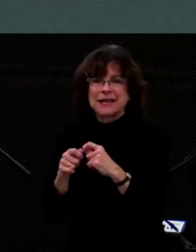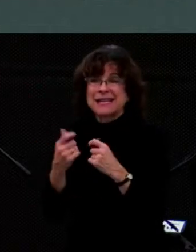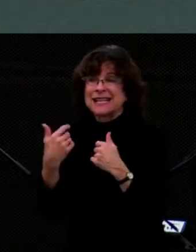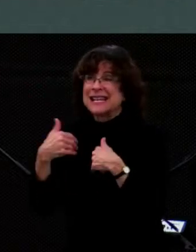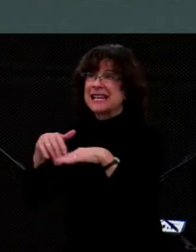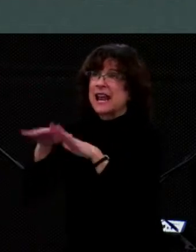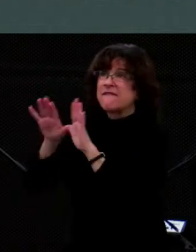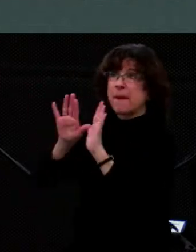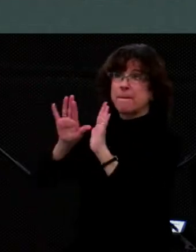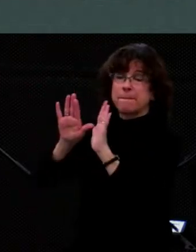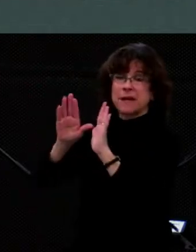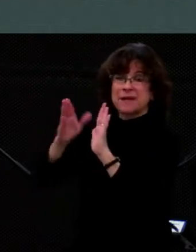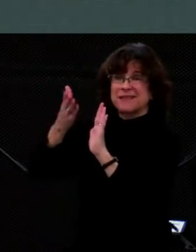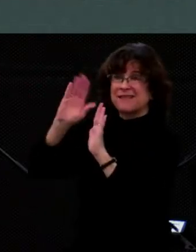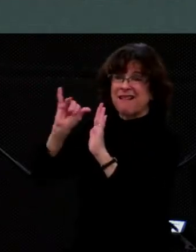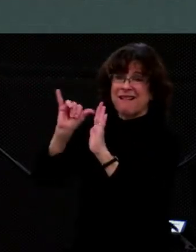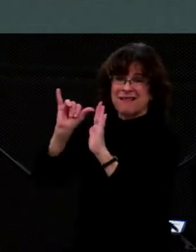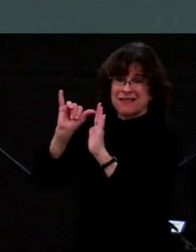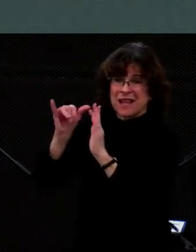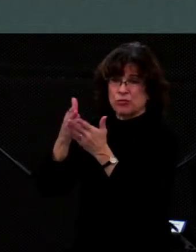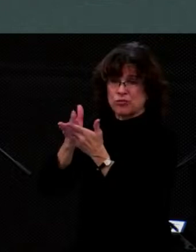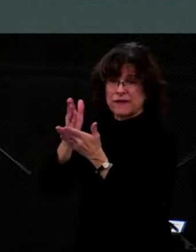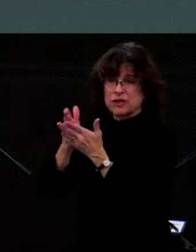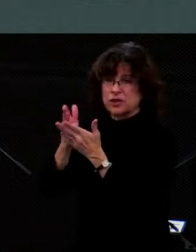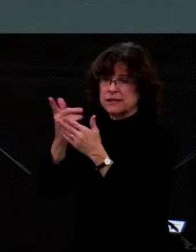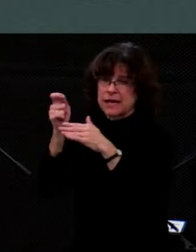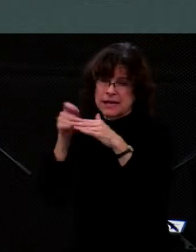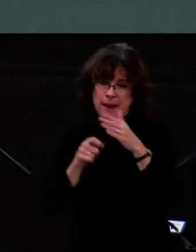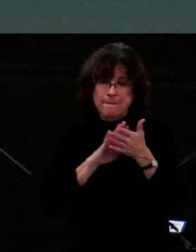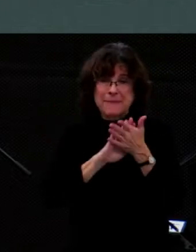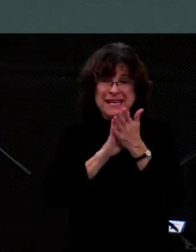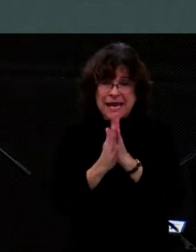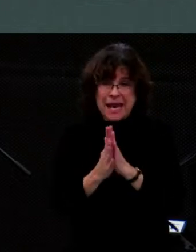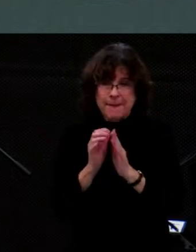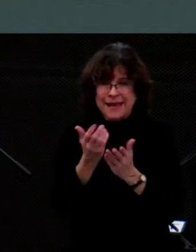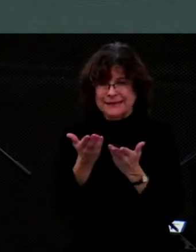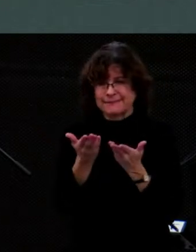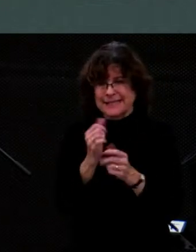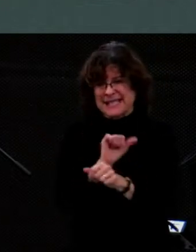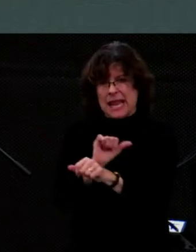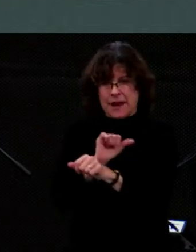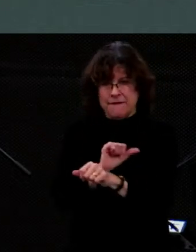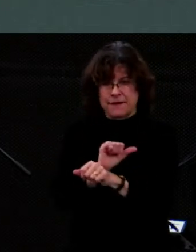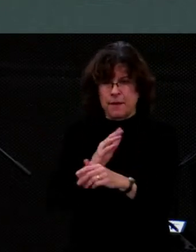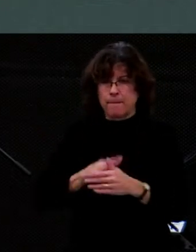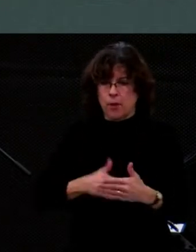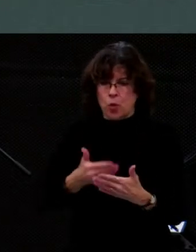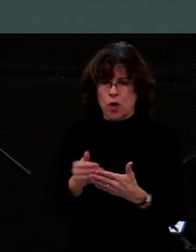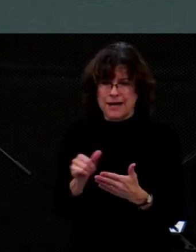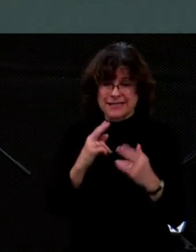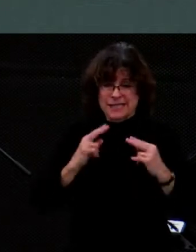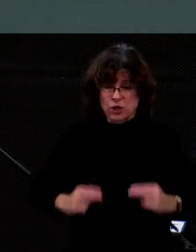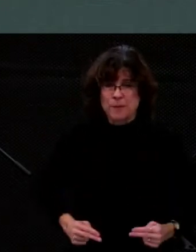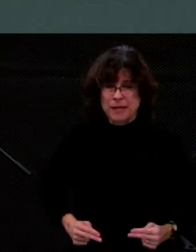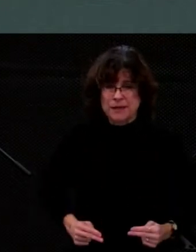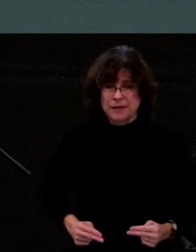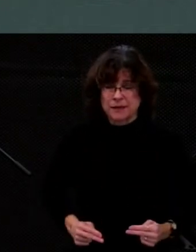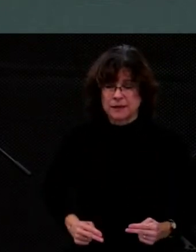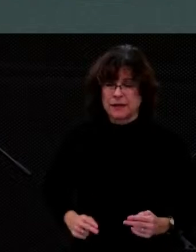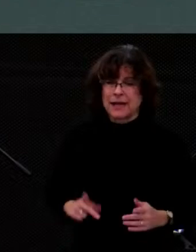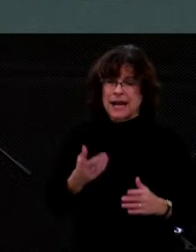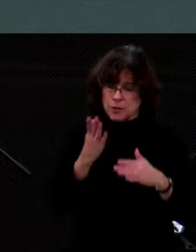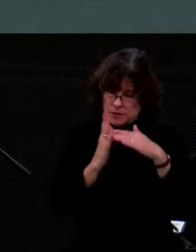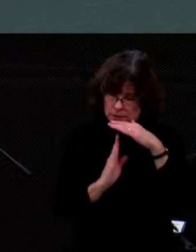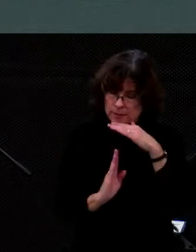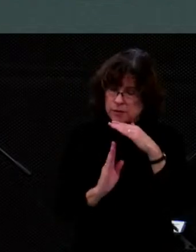divine privileges. He took the humble position of a slave and was born as a human being. When he appeared in human form, he humbled himself